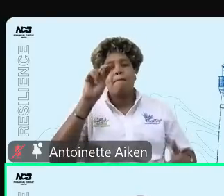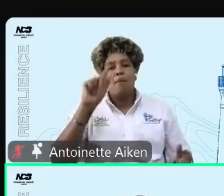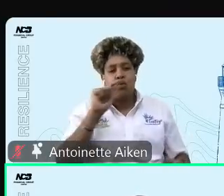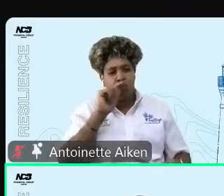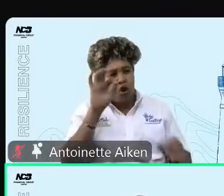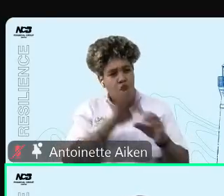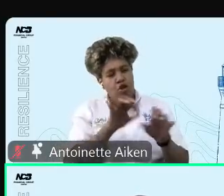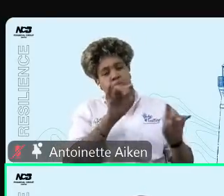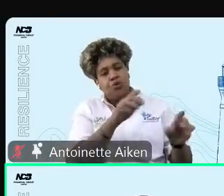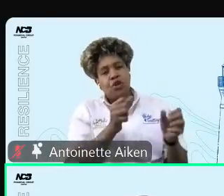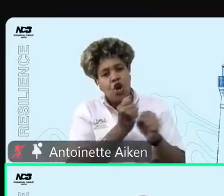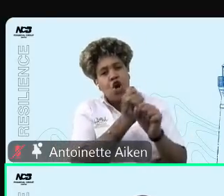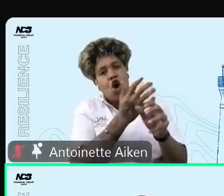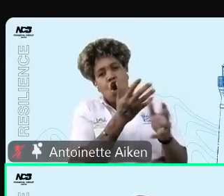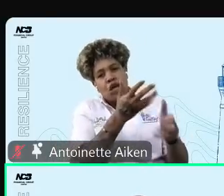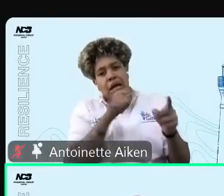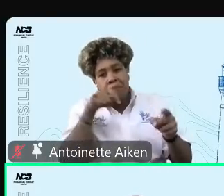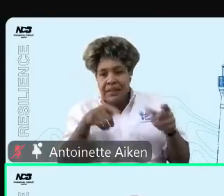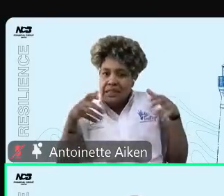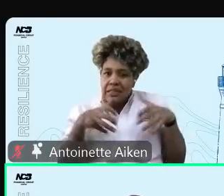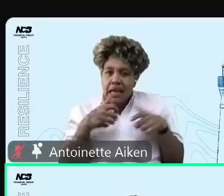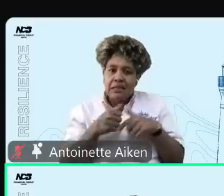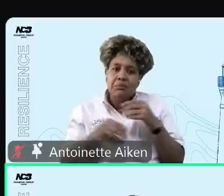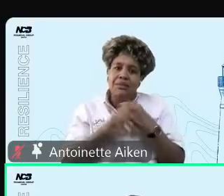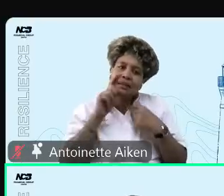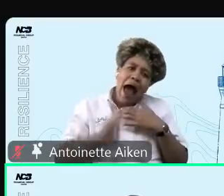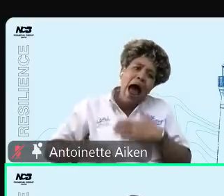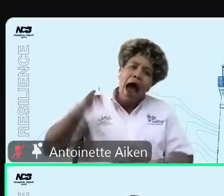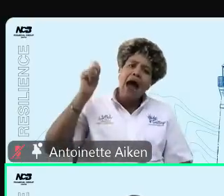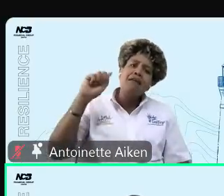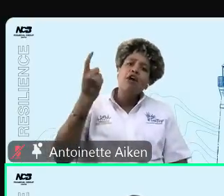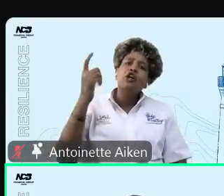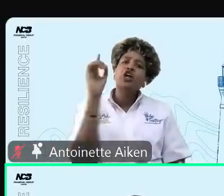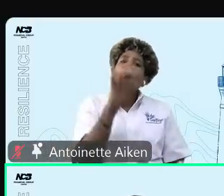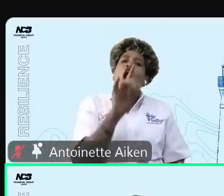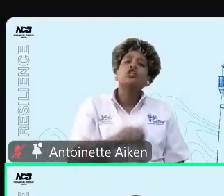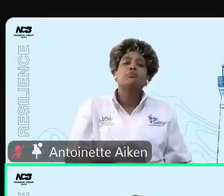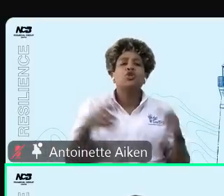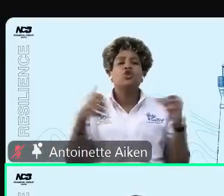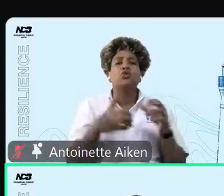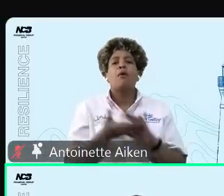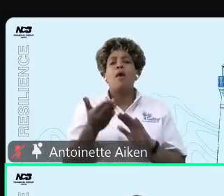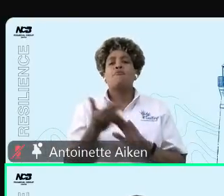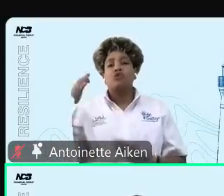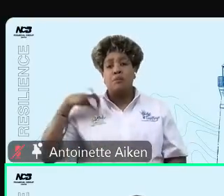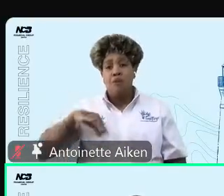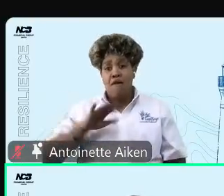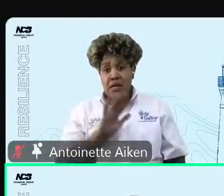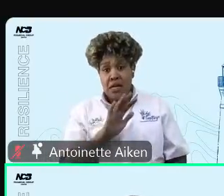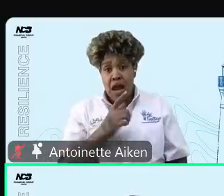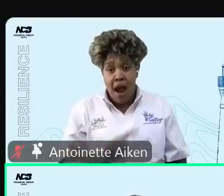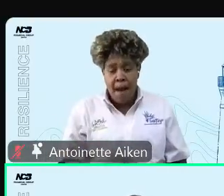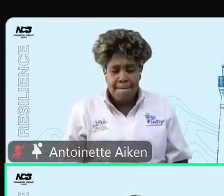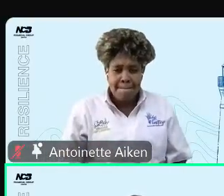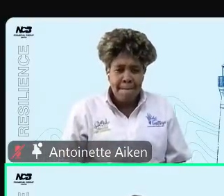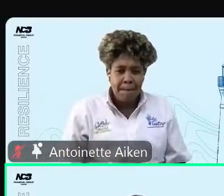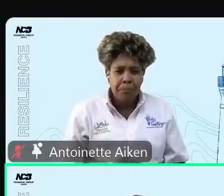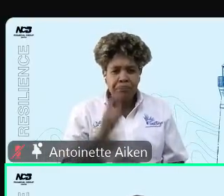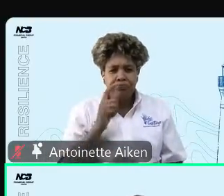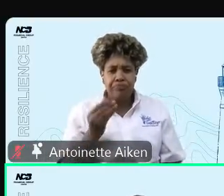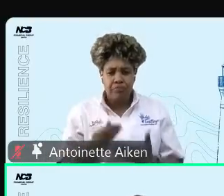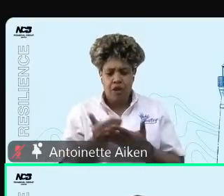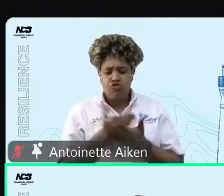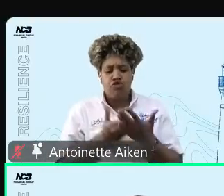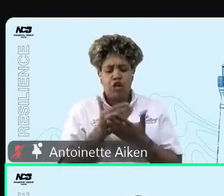factors. This segment was the highest contributor to the group's operating profits. The Treasury